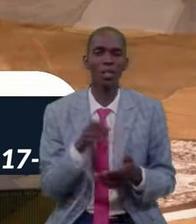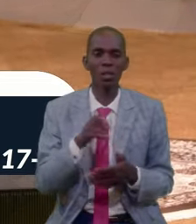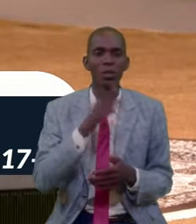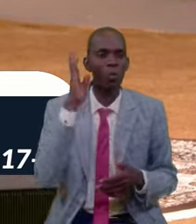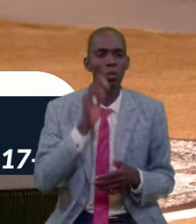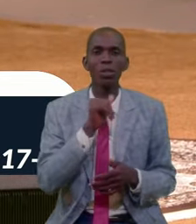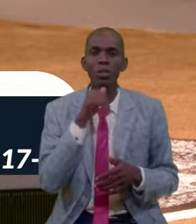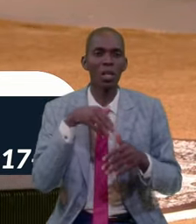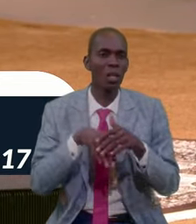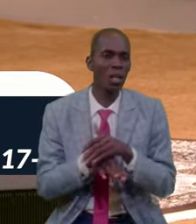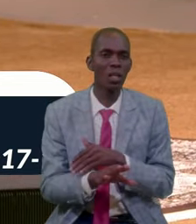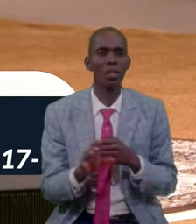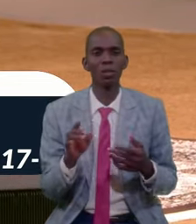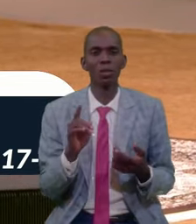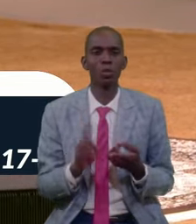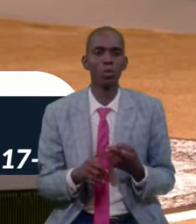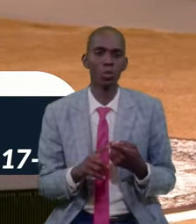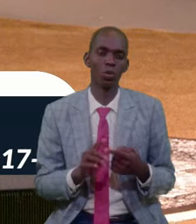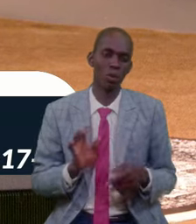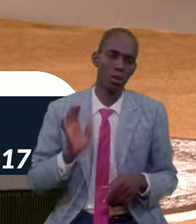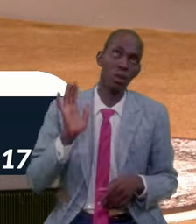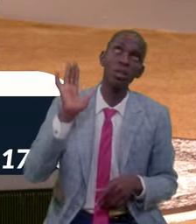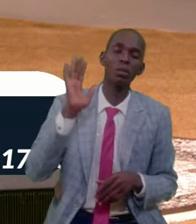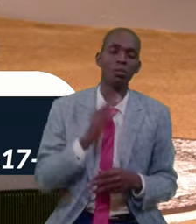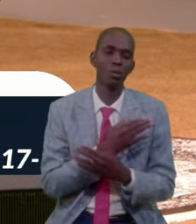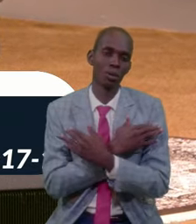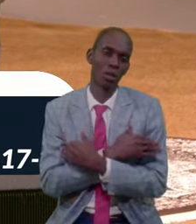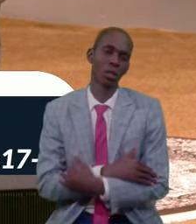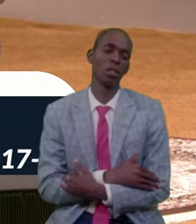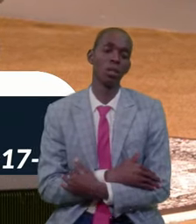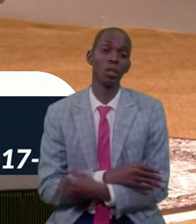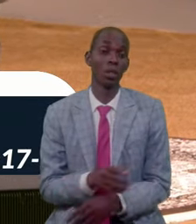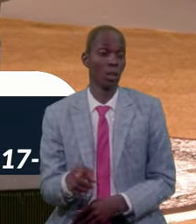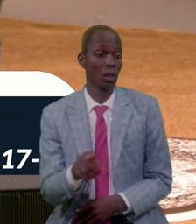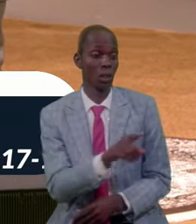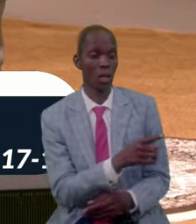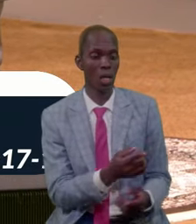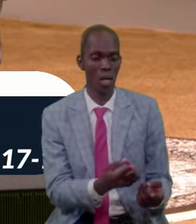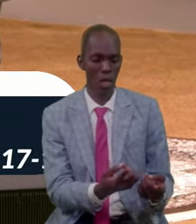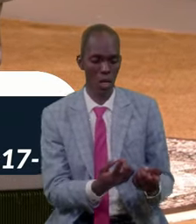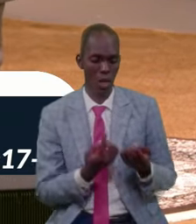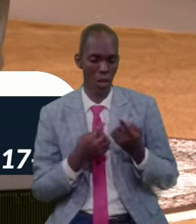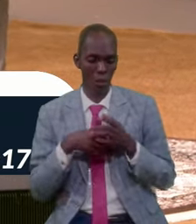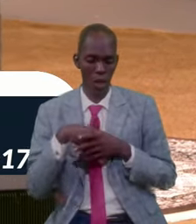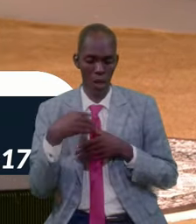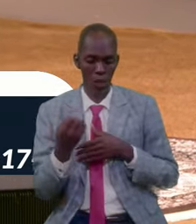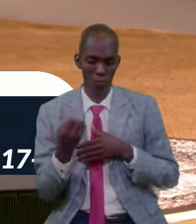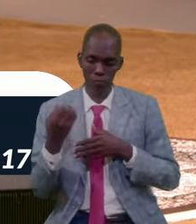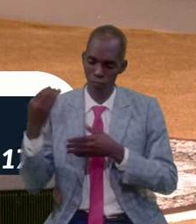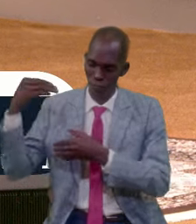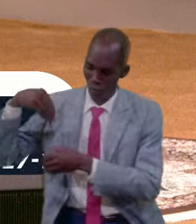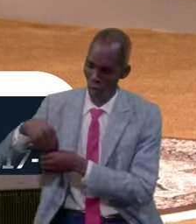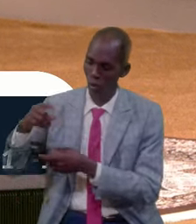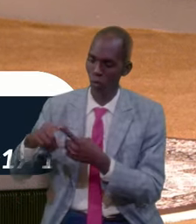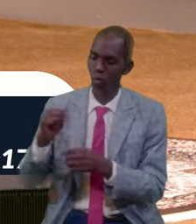enter into his rest? They came out, came into the kingdom, but now